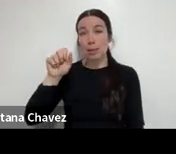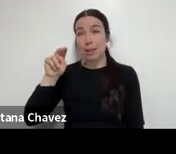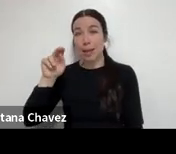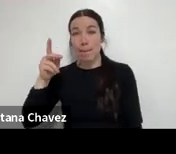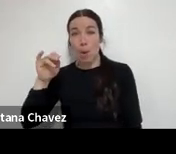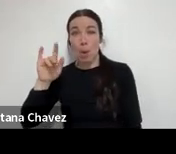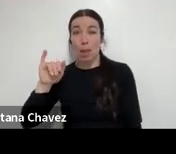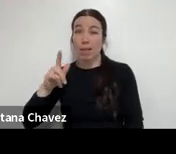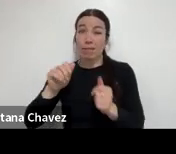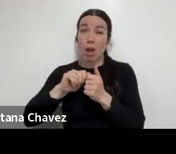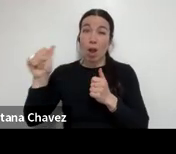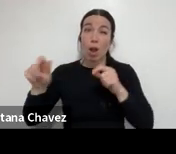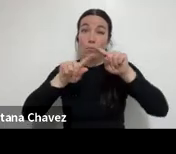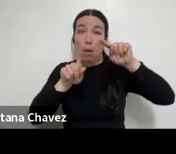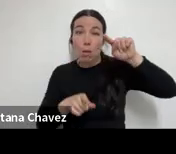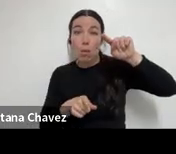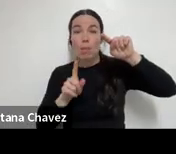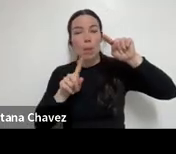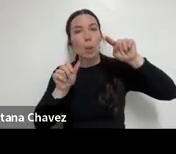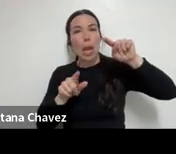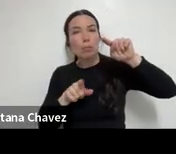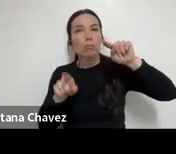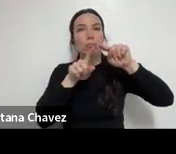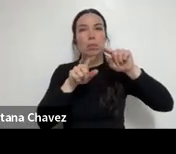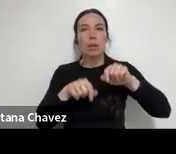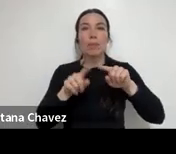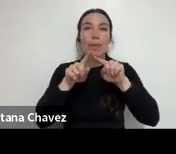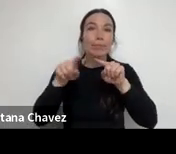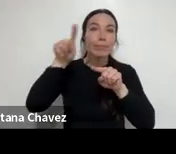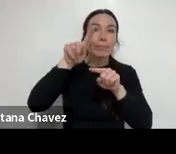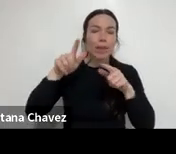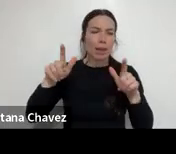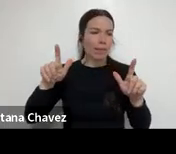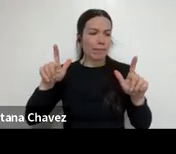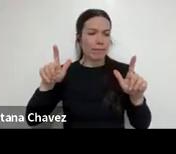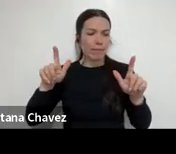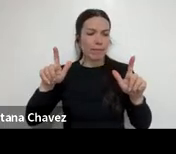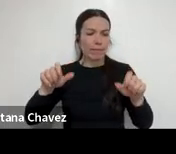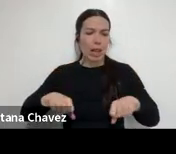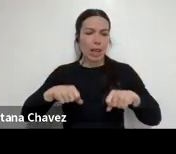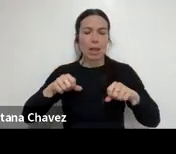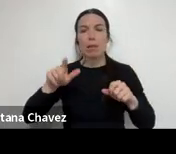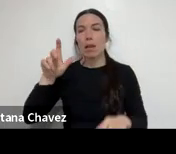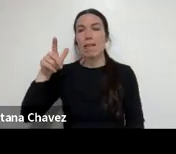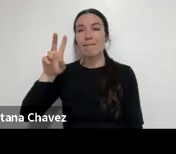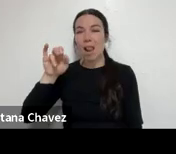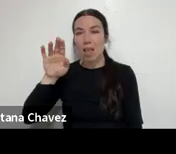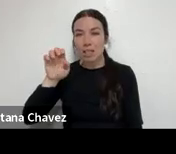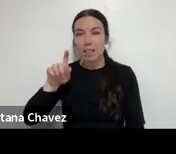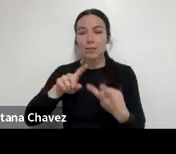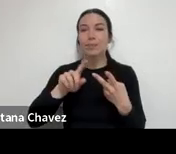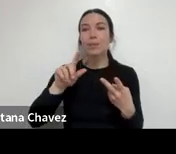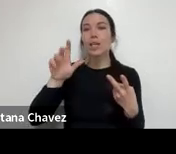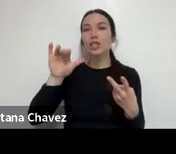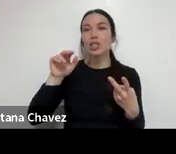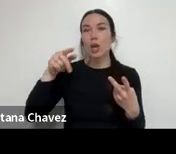to do it. And also up in the north of Italy, Venice, and also Cinque Terre, which are